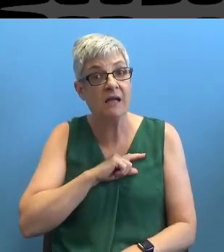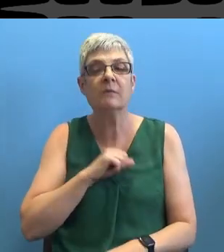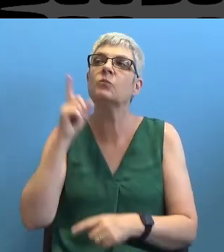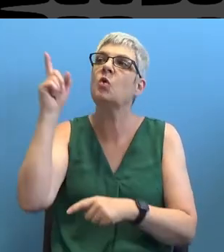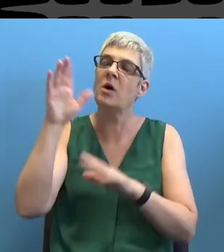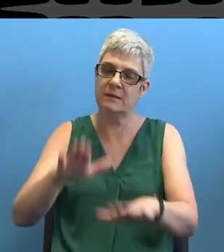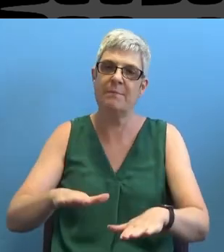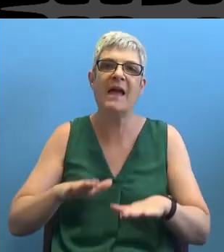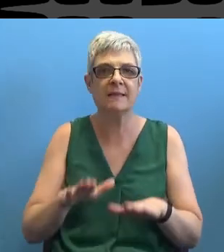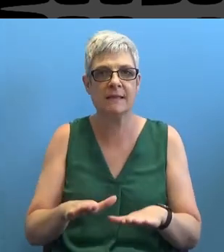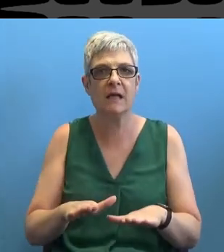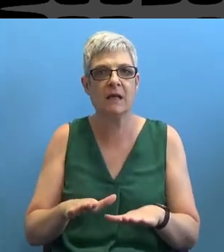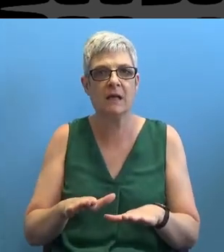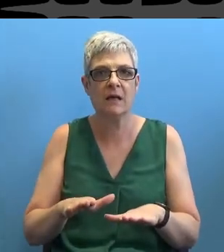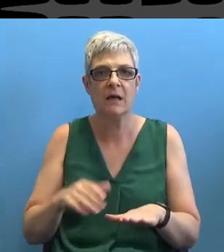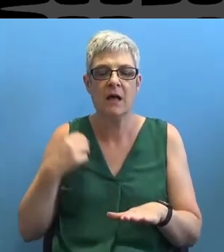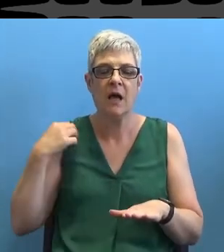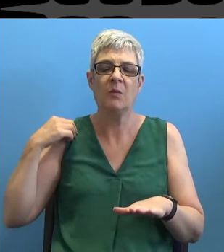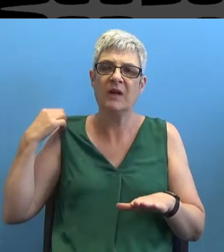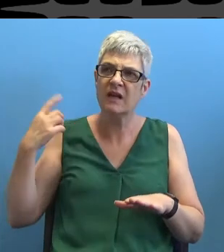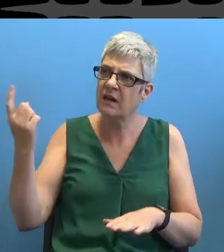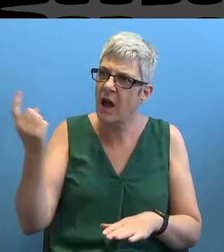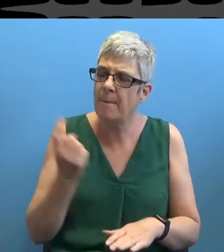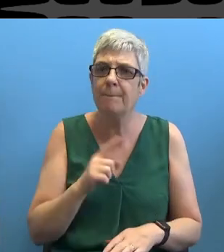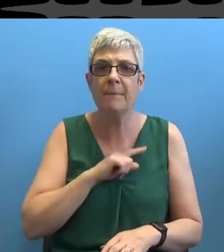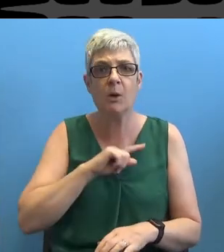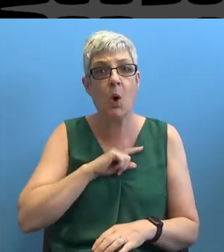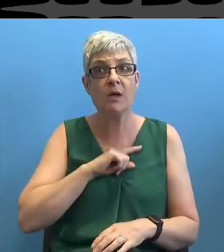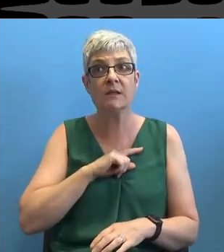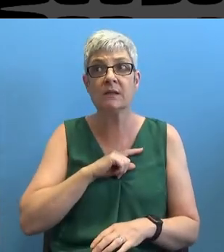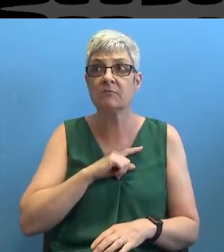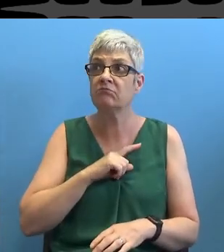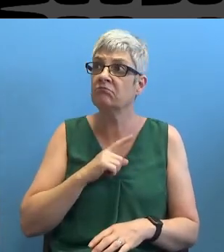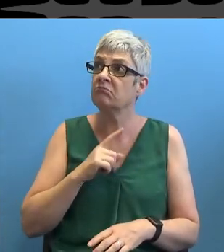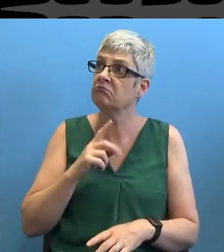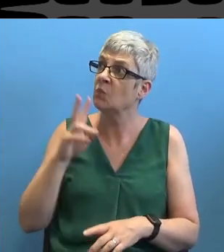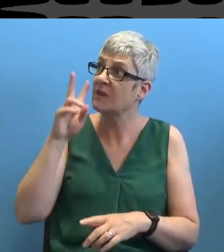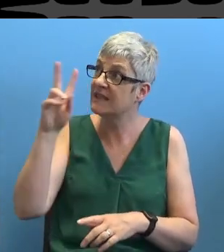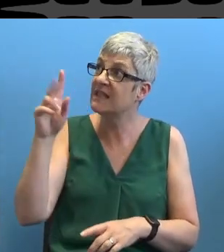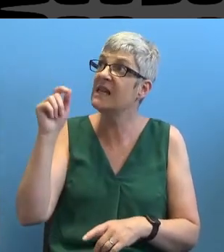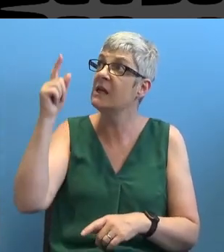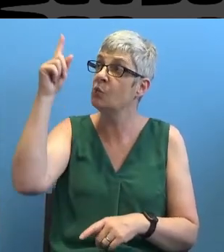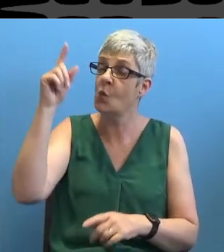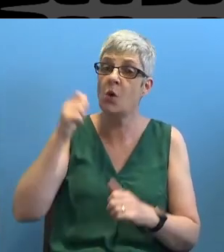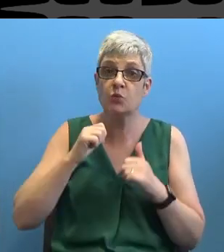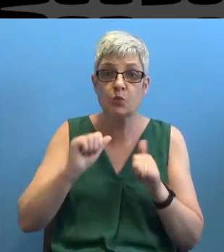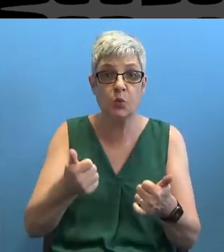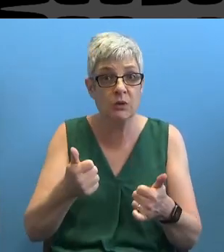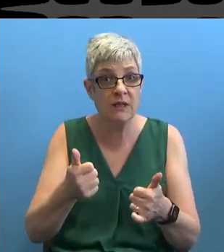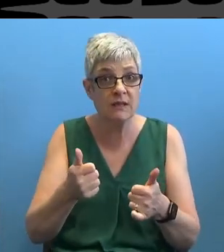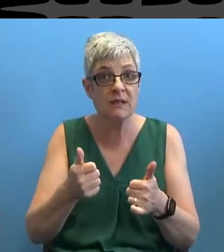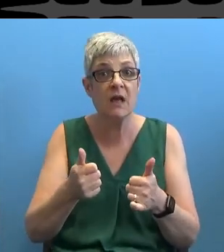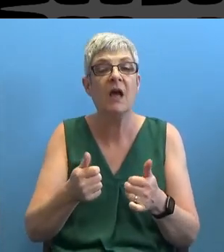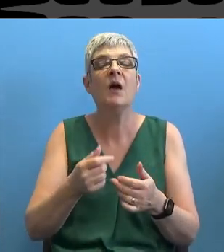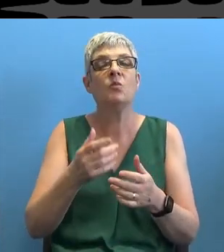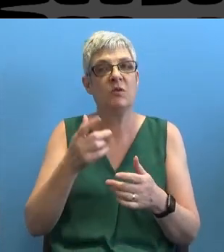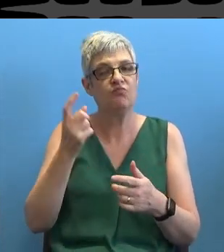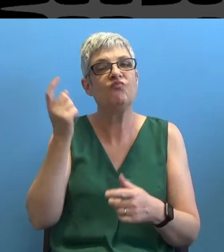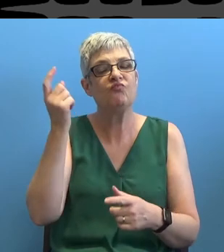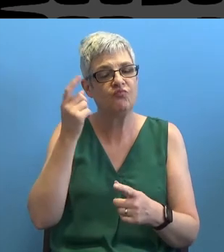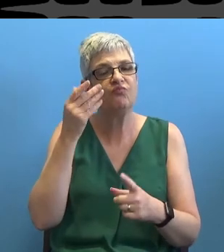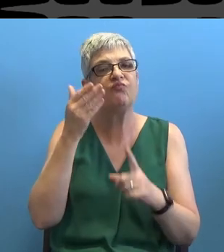the mercy of God. We can only come and feast on the goodness of God because we recognize we do not deserve